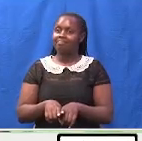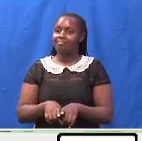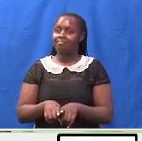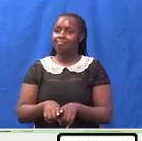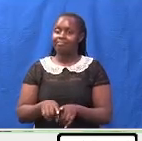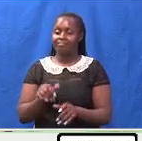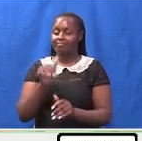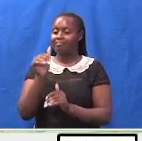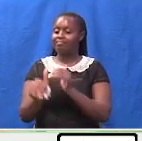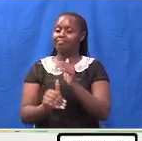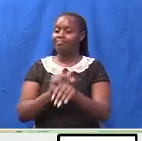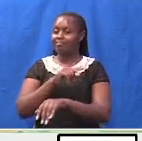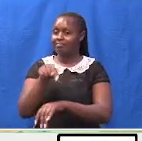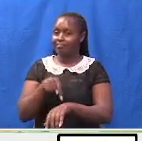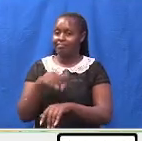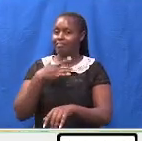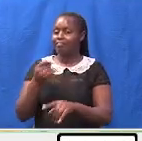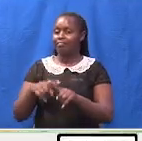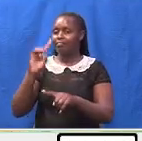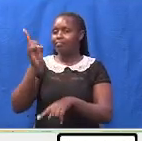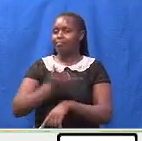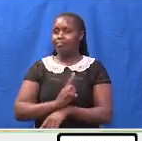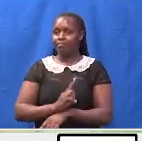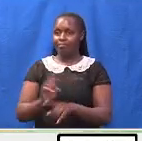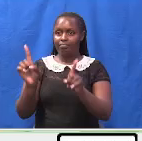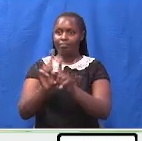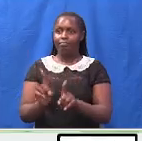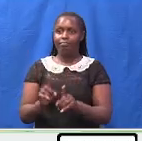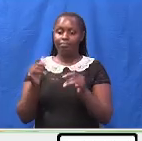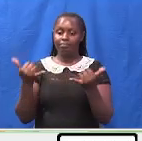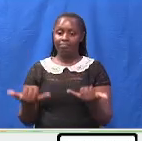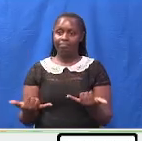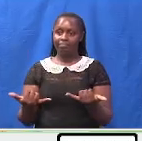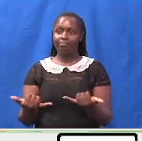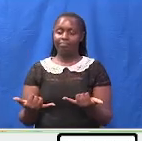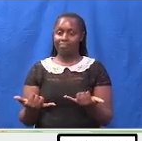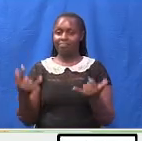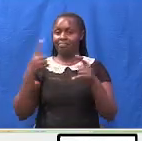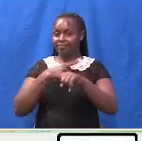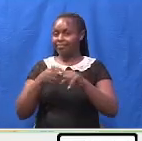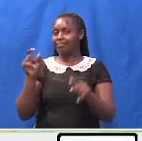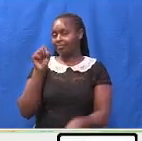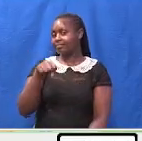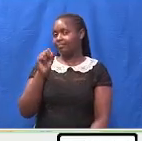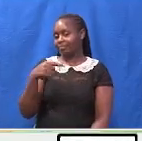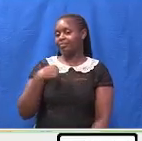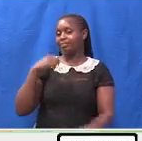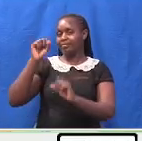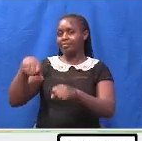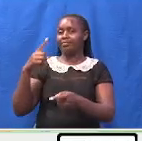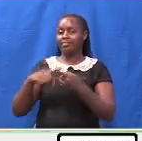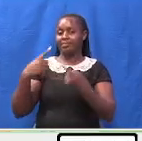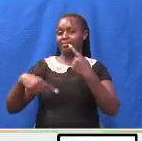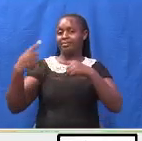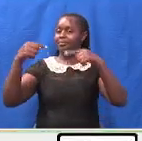extended our lead to like 1 minute, and yeah, on the one it was quite hard, but yeah, I'm able to win today and